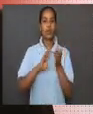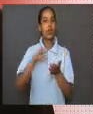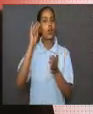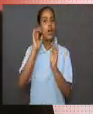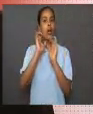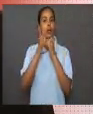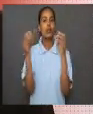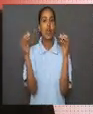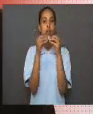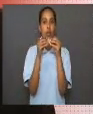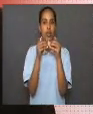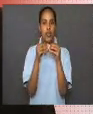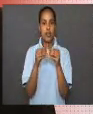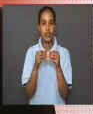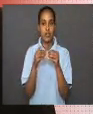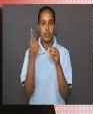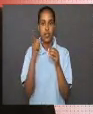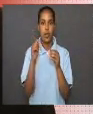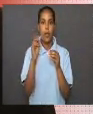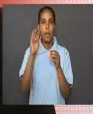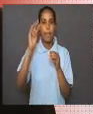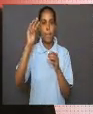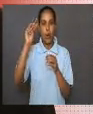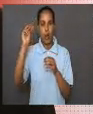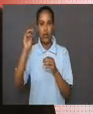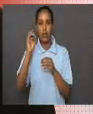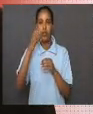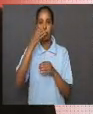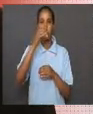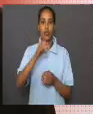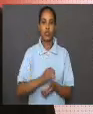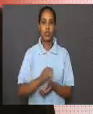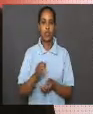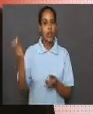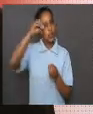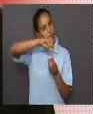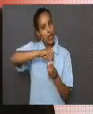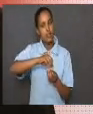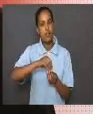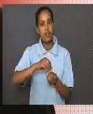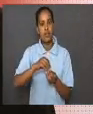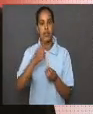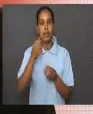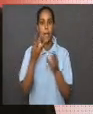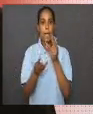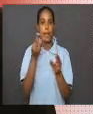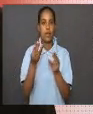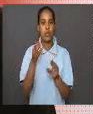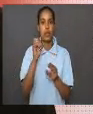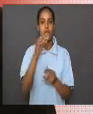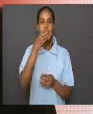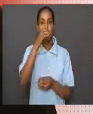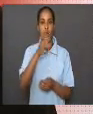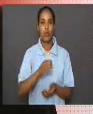how to calculate the molarity of a solution, as well as the mass of the